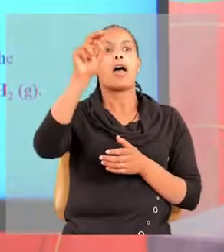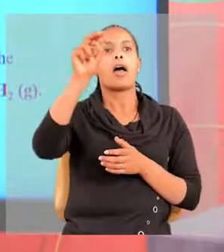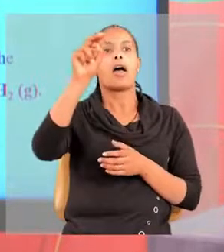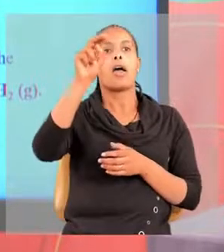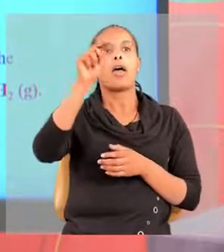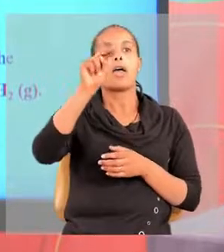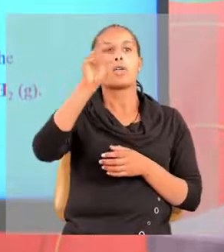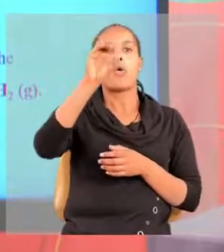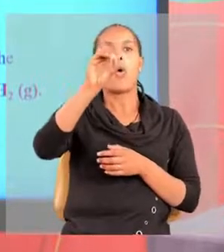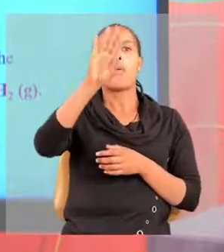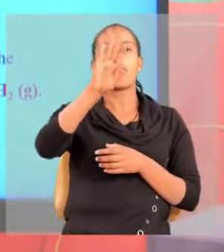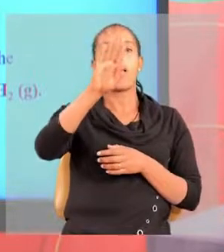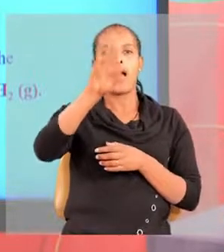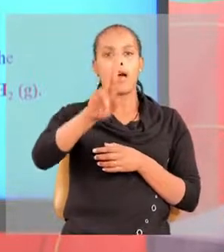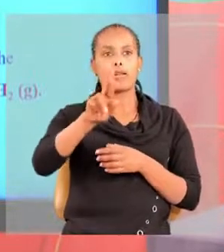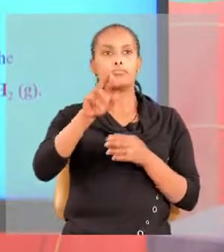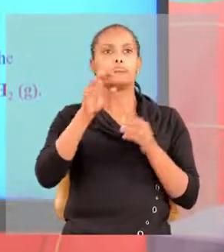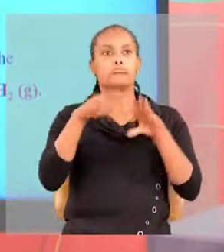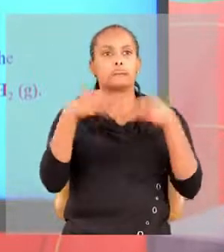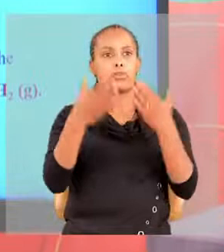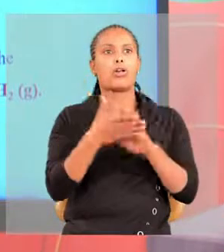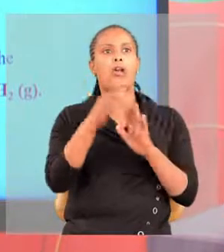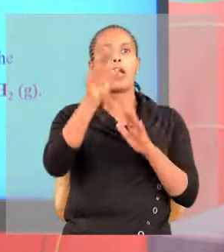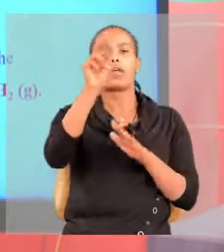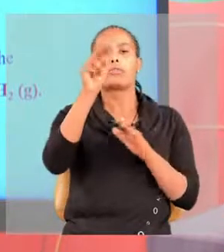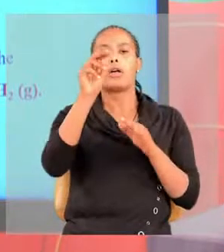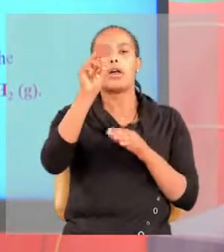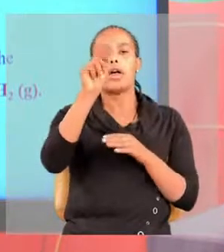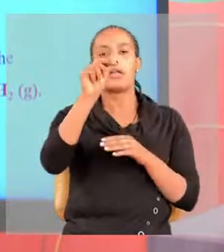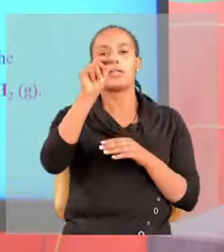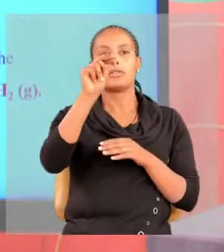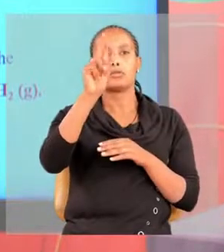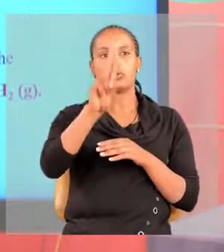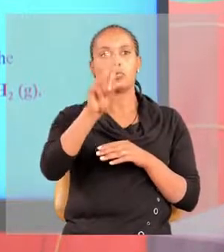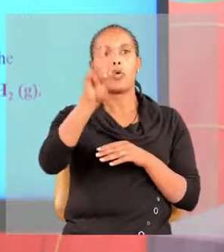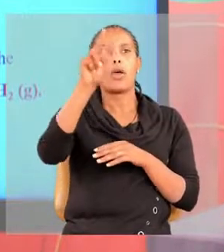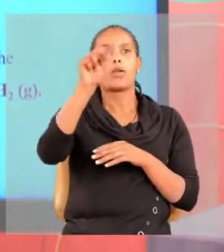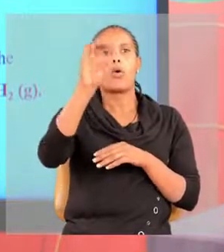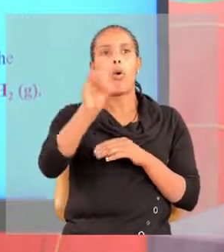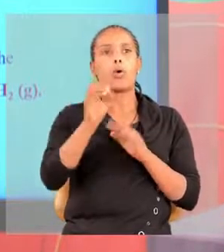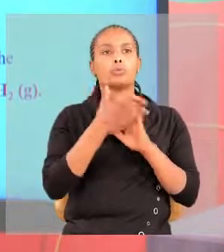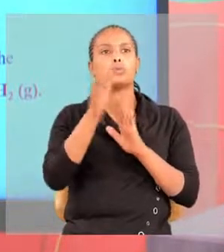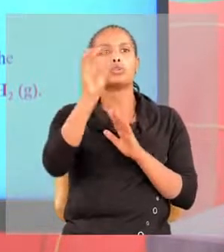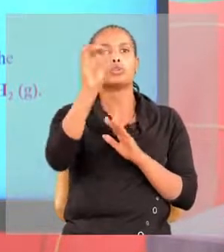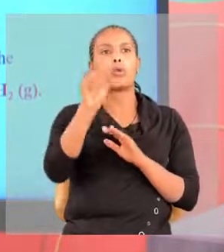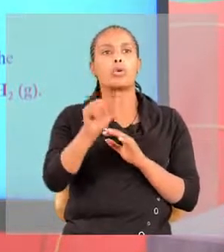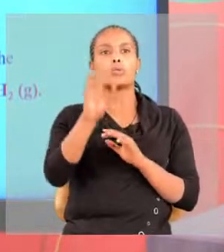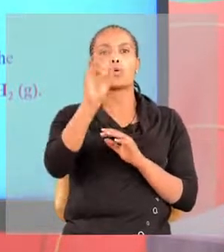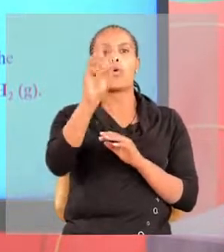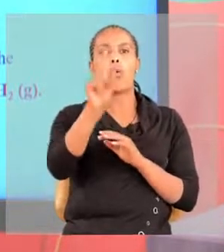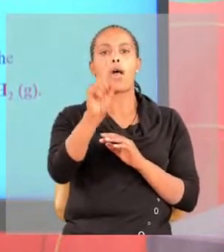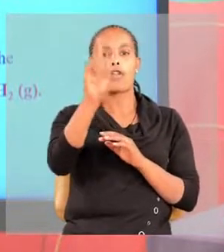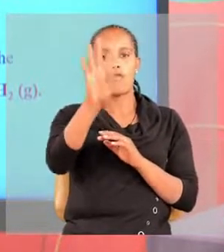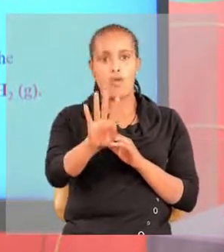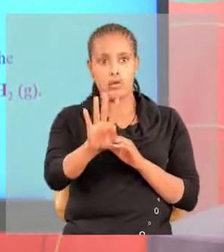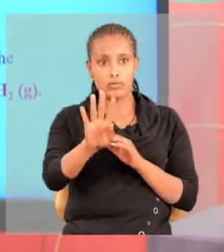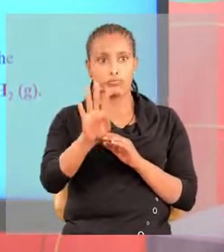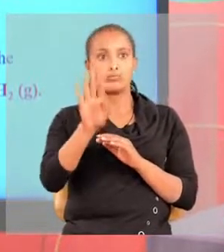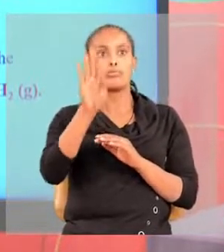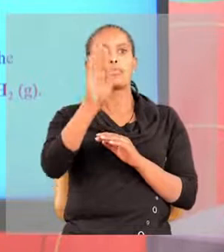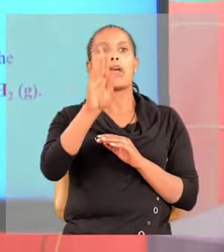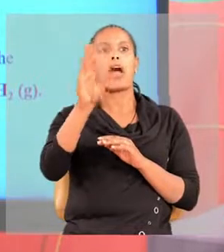NOBr in equilibrium with NO plus Br2. K1 is 0.014. Br2